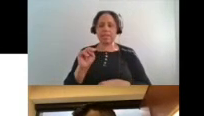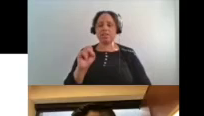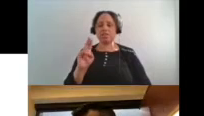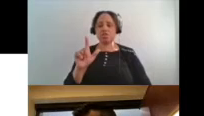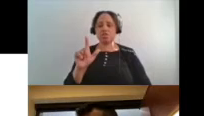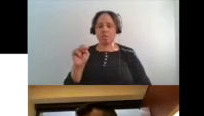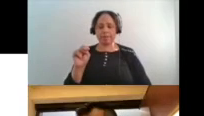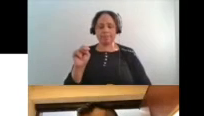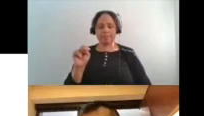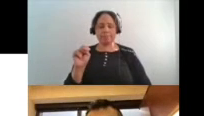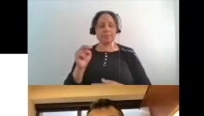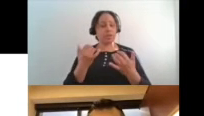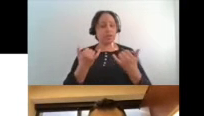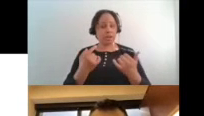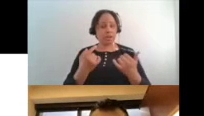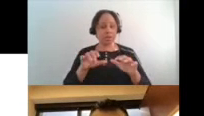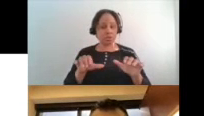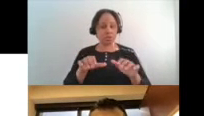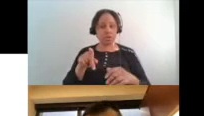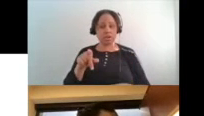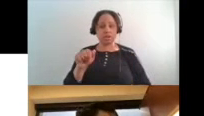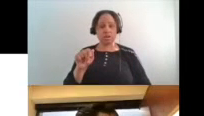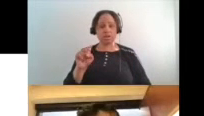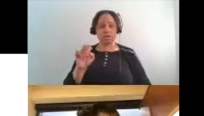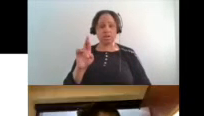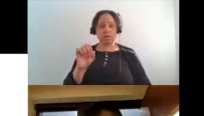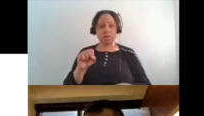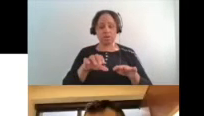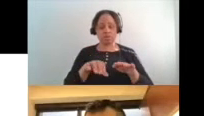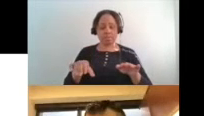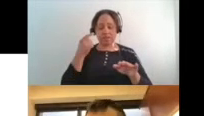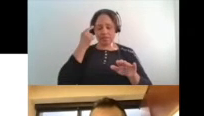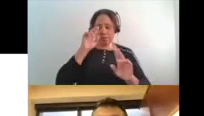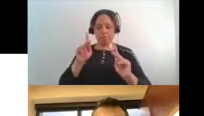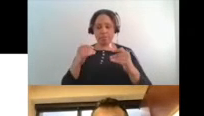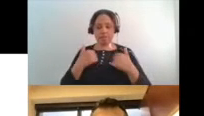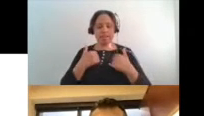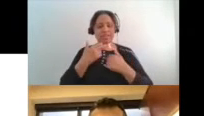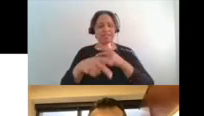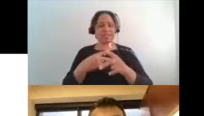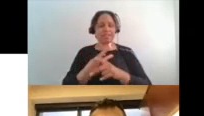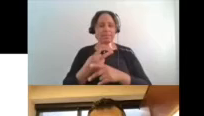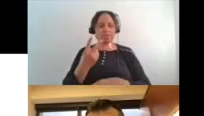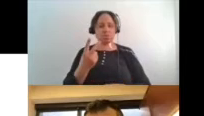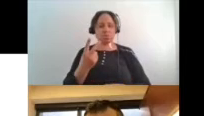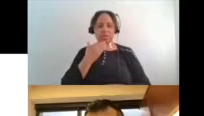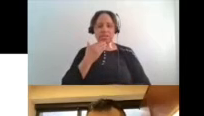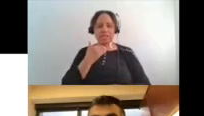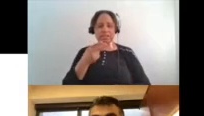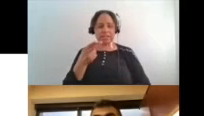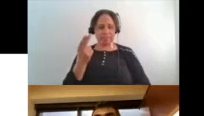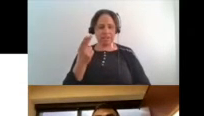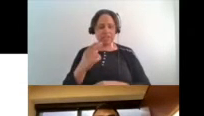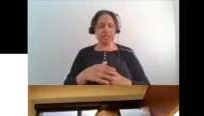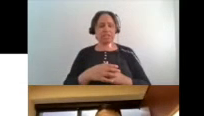Now we're doing pancreas transplant for type 2 diabetes, where people don't make enough insulin or they have insulin resistance. And it's really, pancreas transplant is meant to